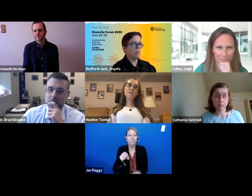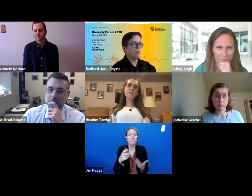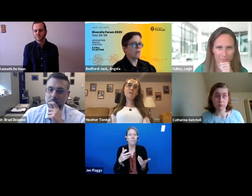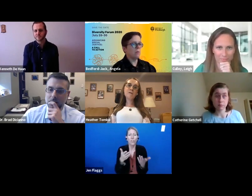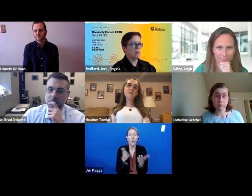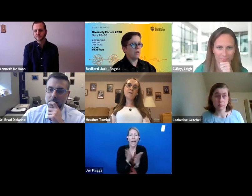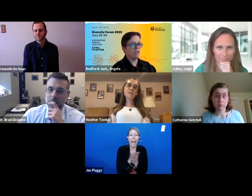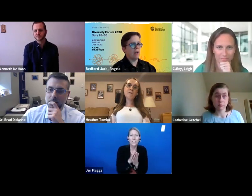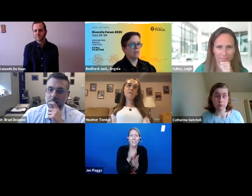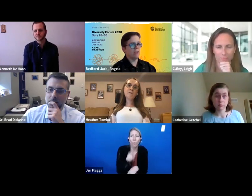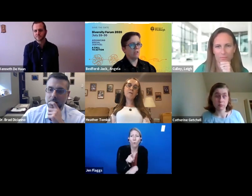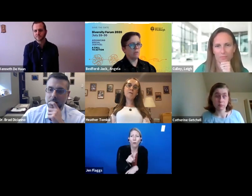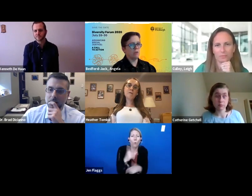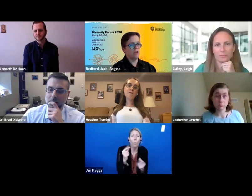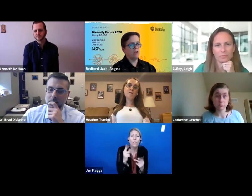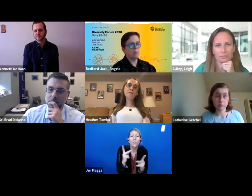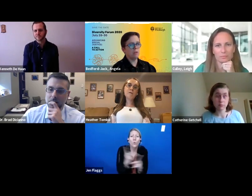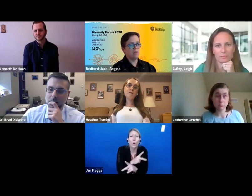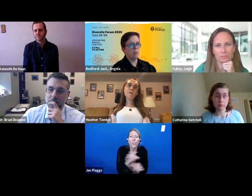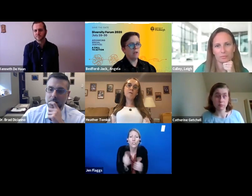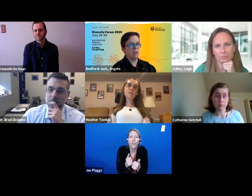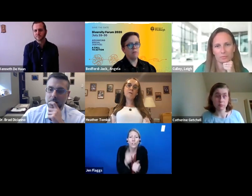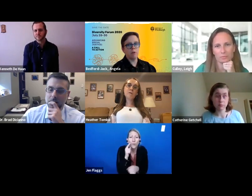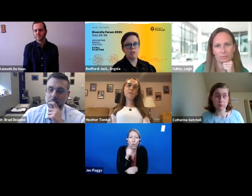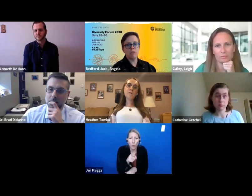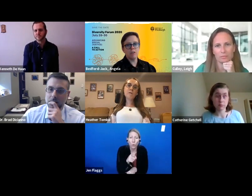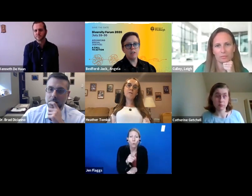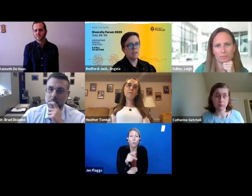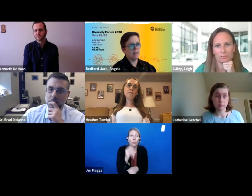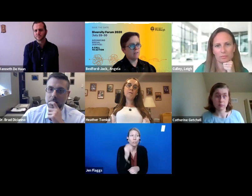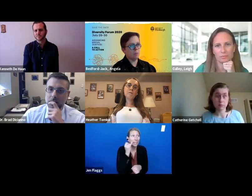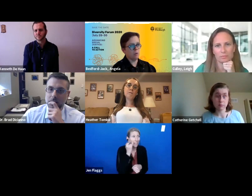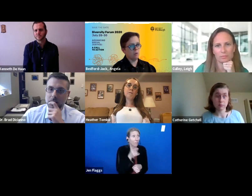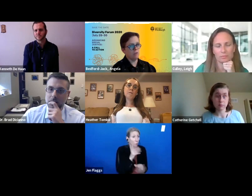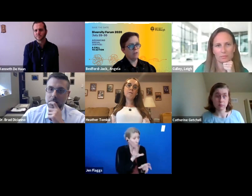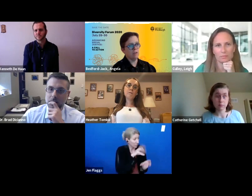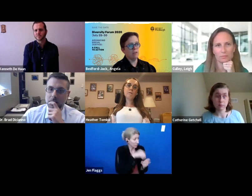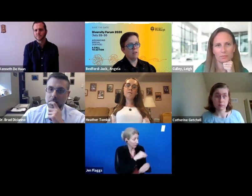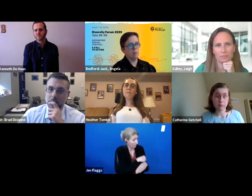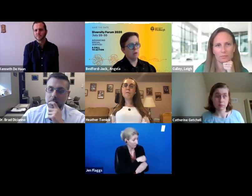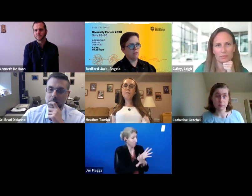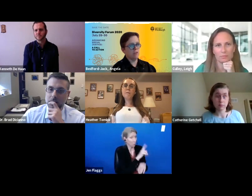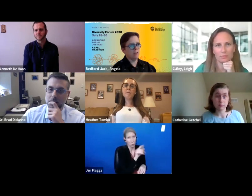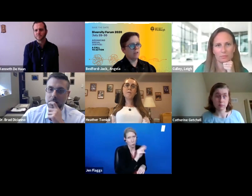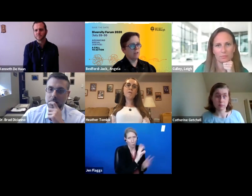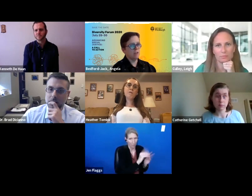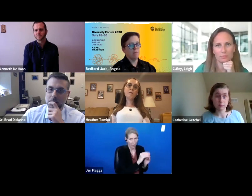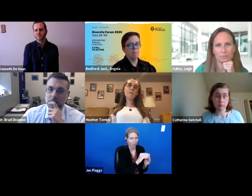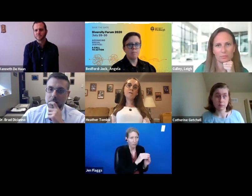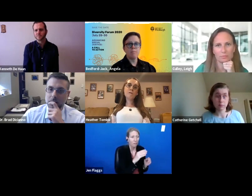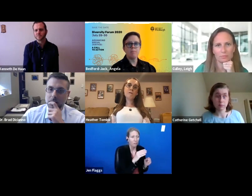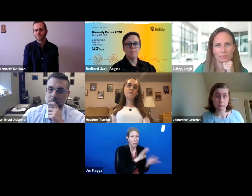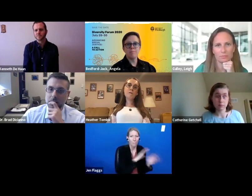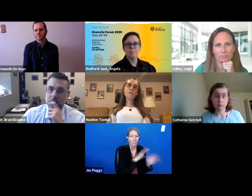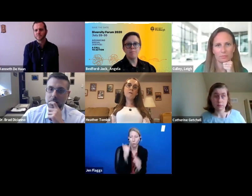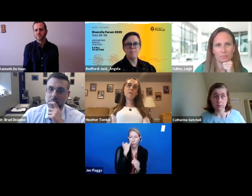asking for what are the biggest challenges for you participating virtually as opposed to in person?